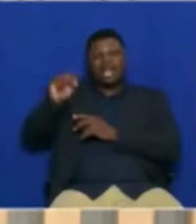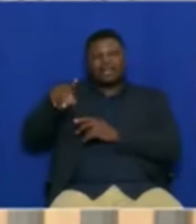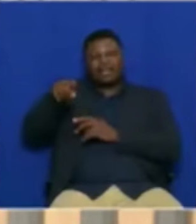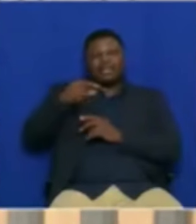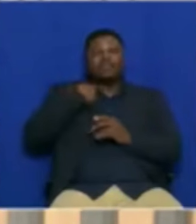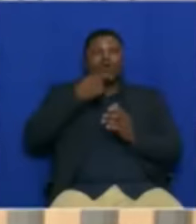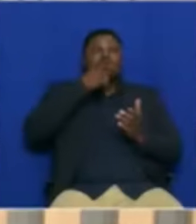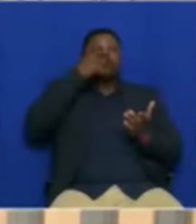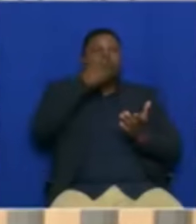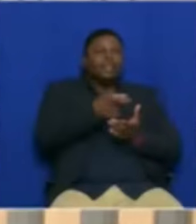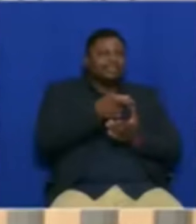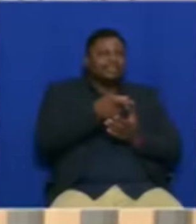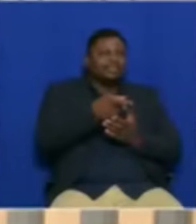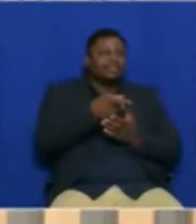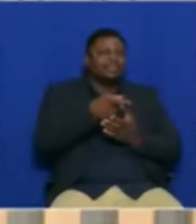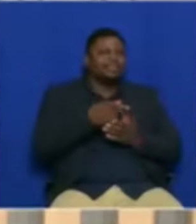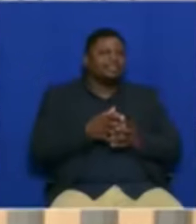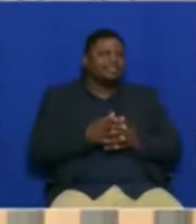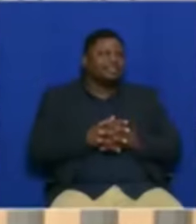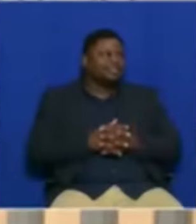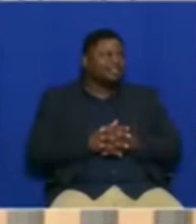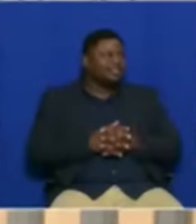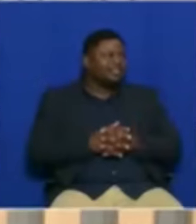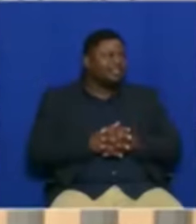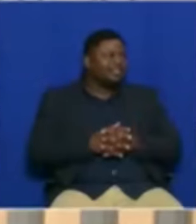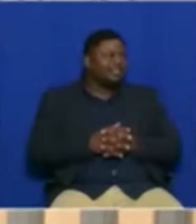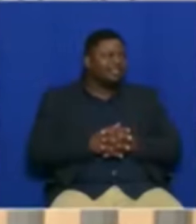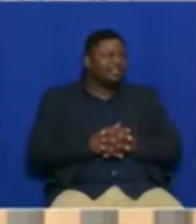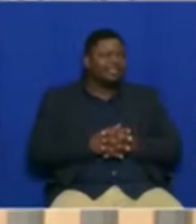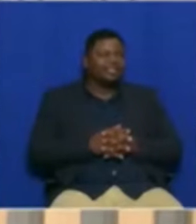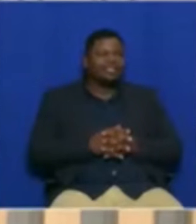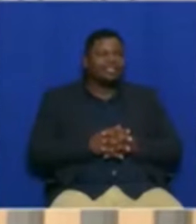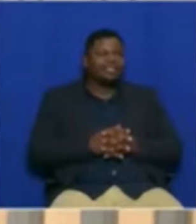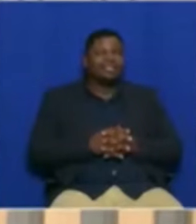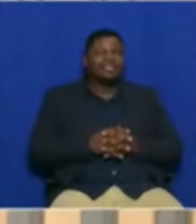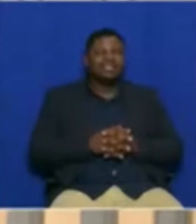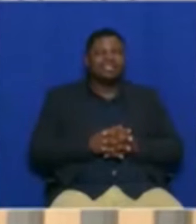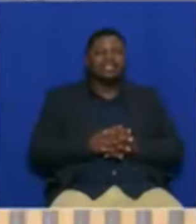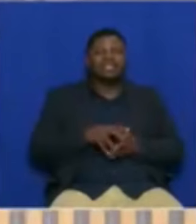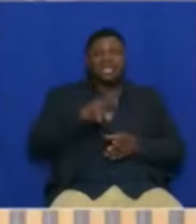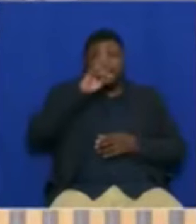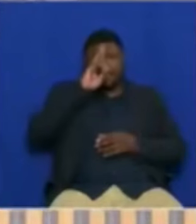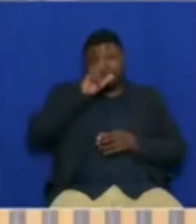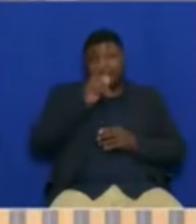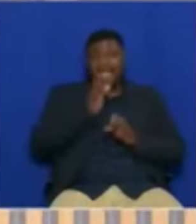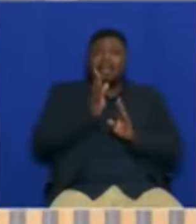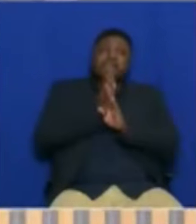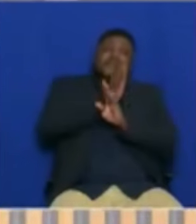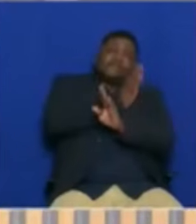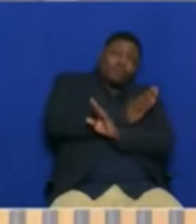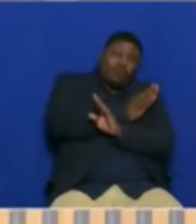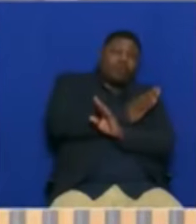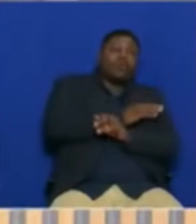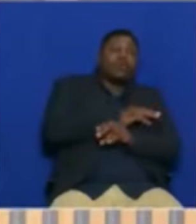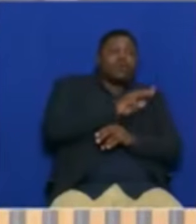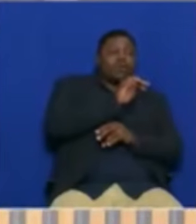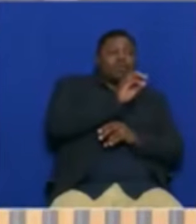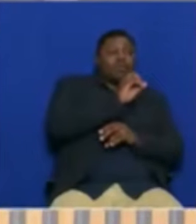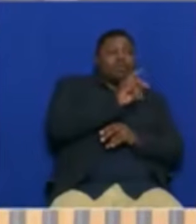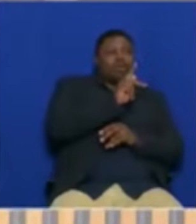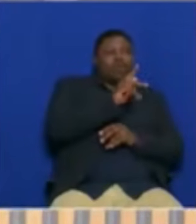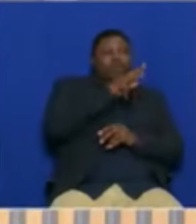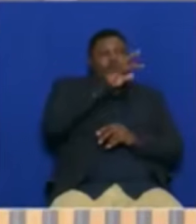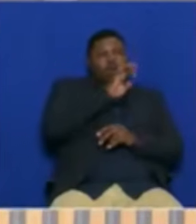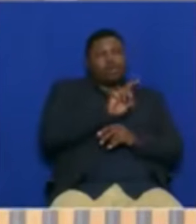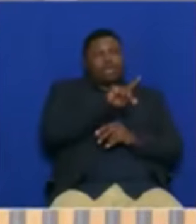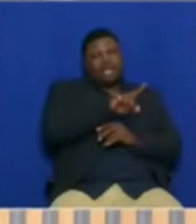Silo, to be fair to Colonel, the one we were looking at was the Mokwele letter, Okay. 381. Let's go Although to 381. they They are the